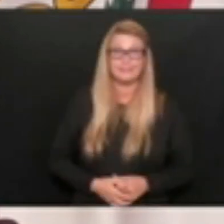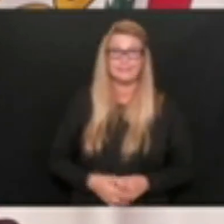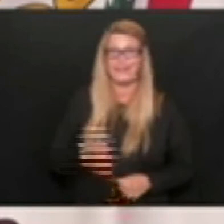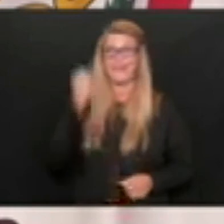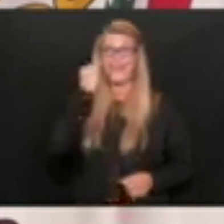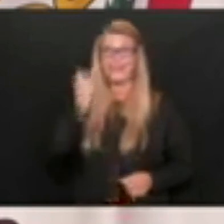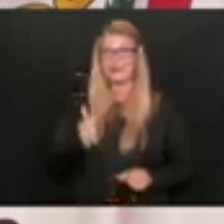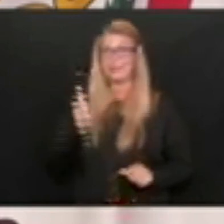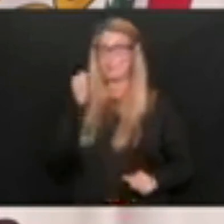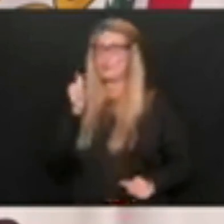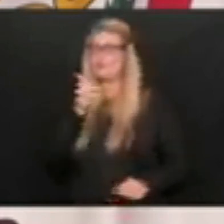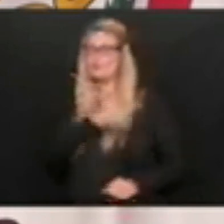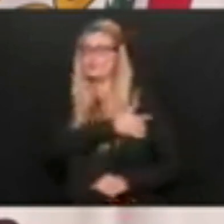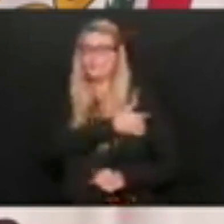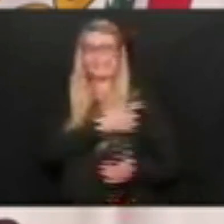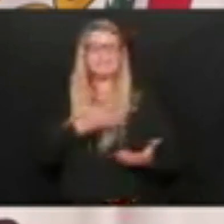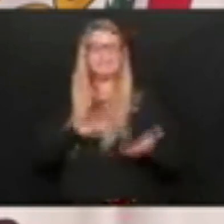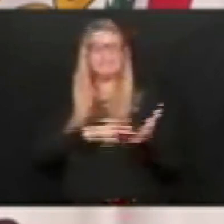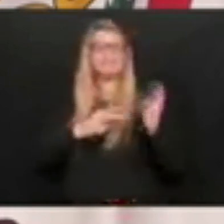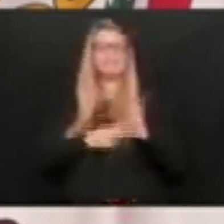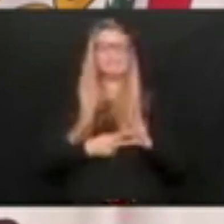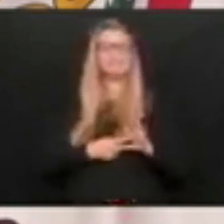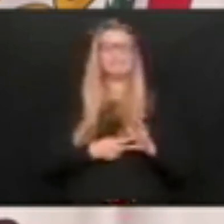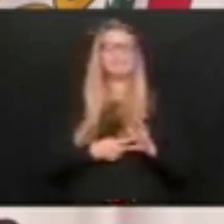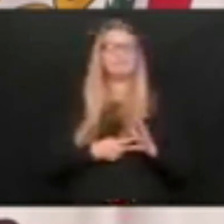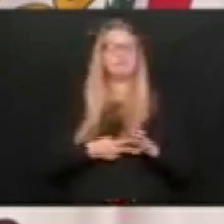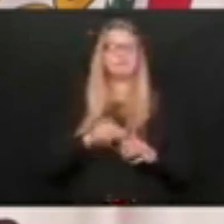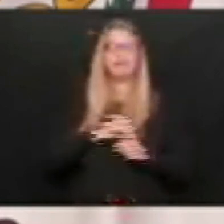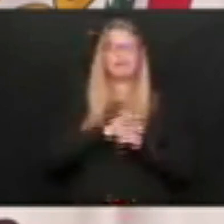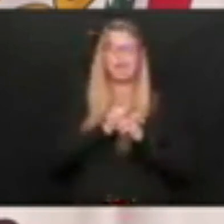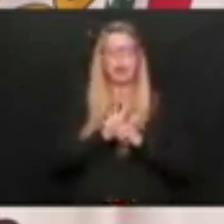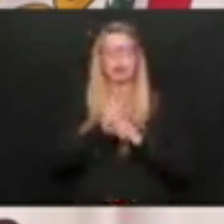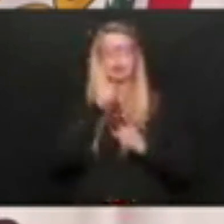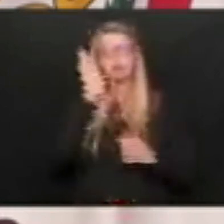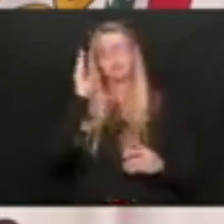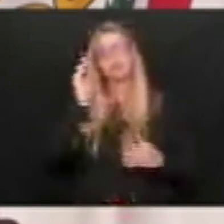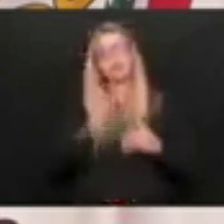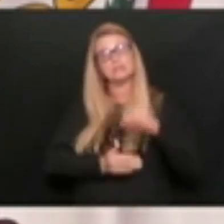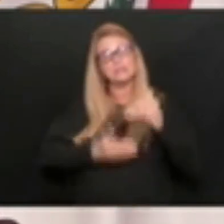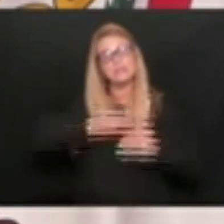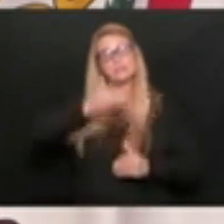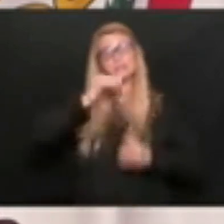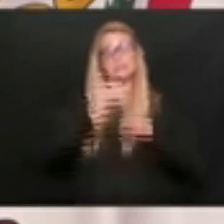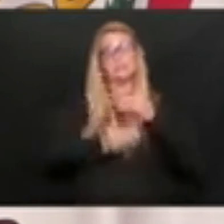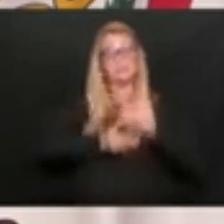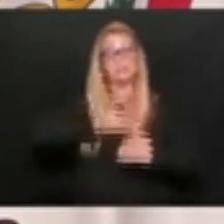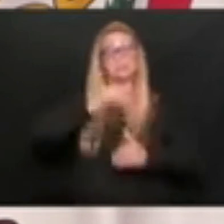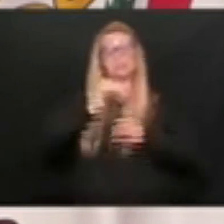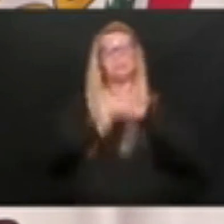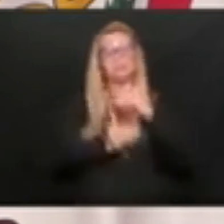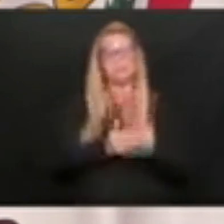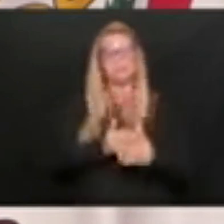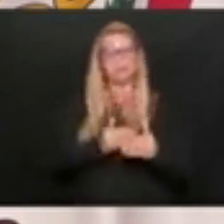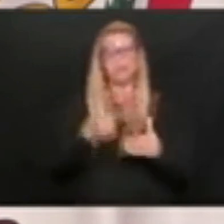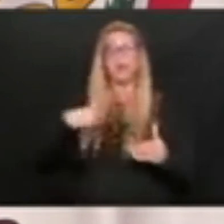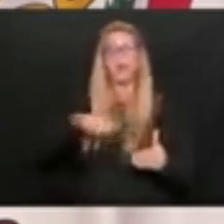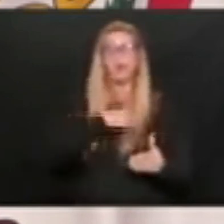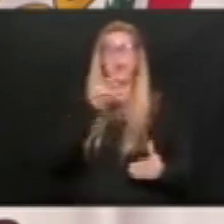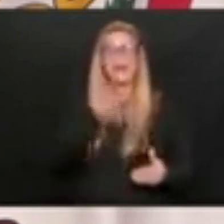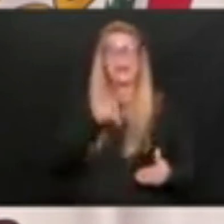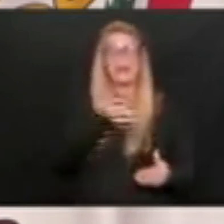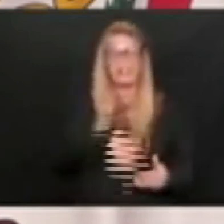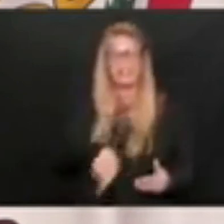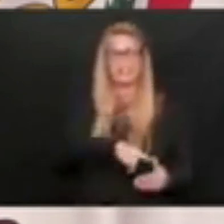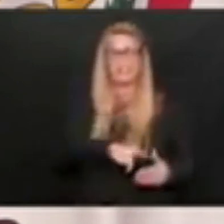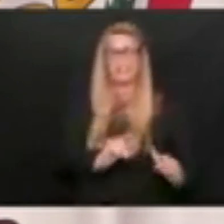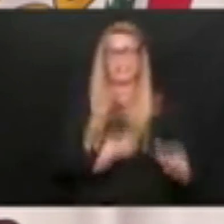vaccine, this thing will go on and on and on and on. We need them to step up.